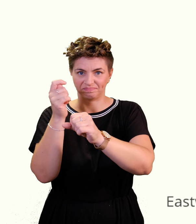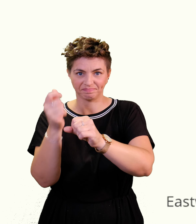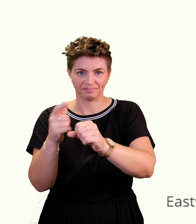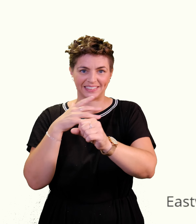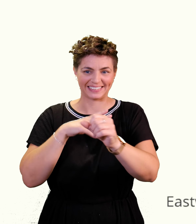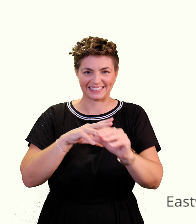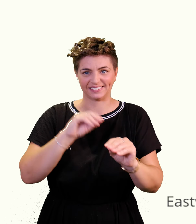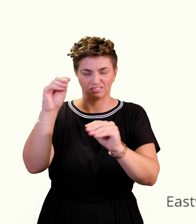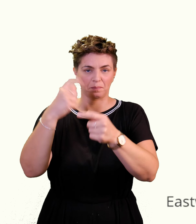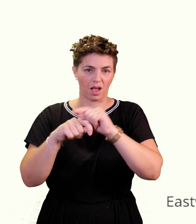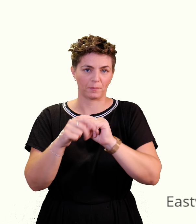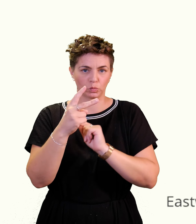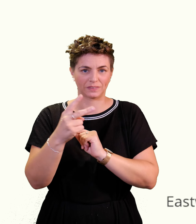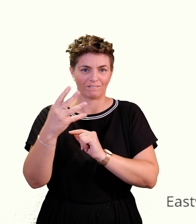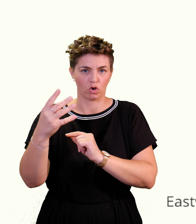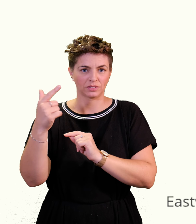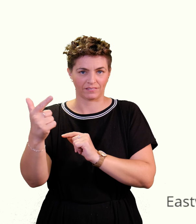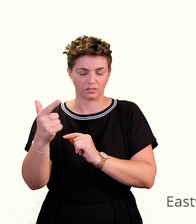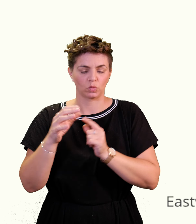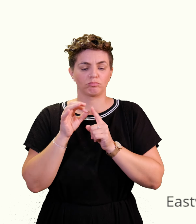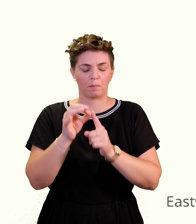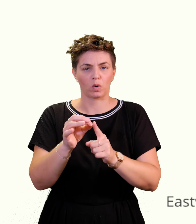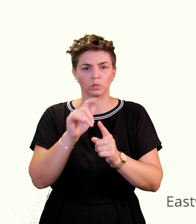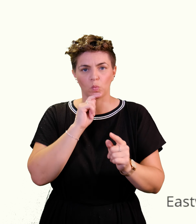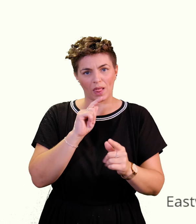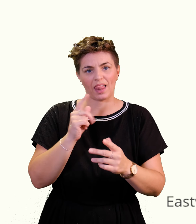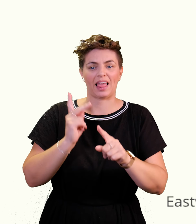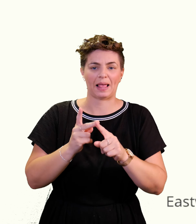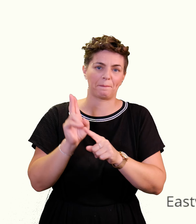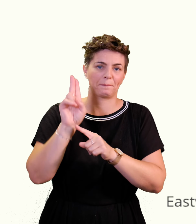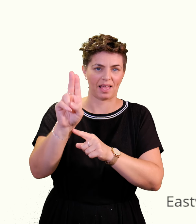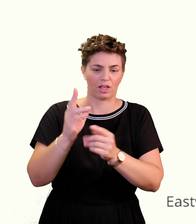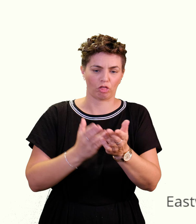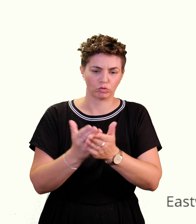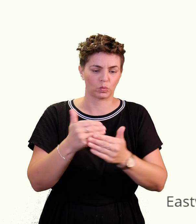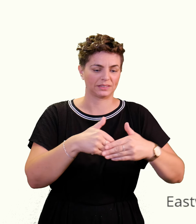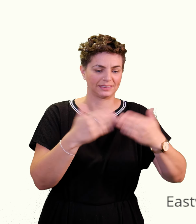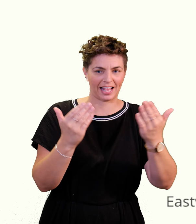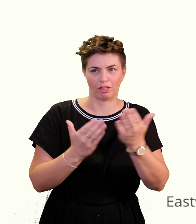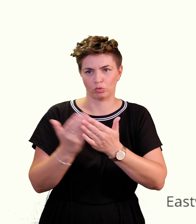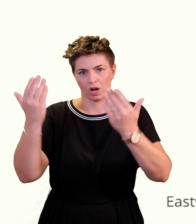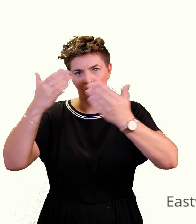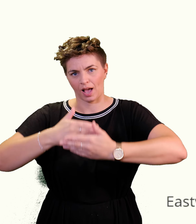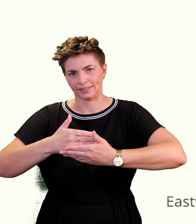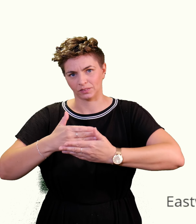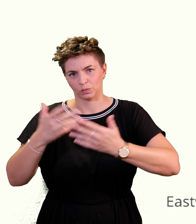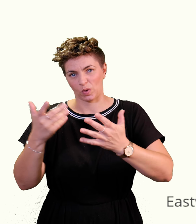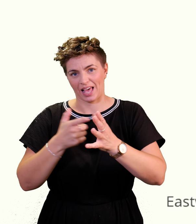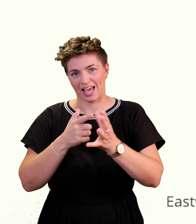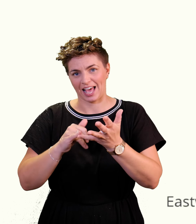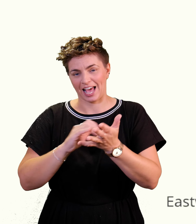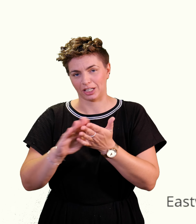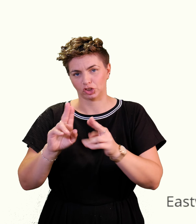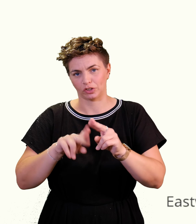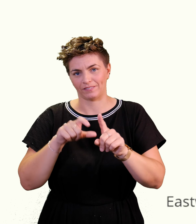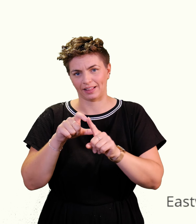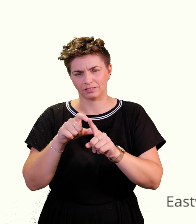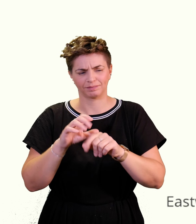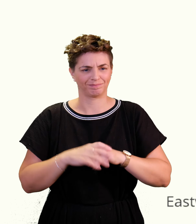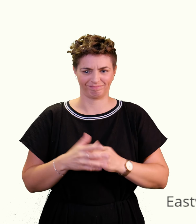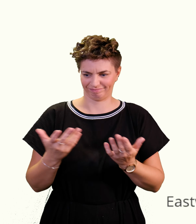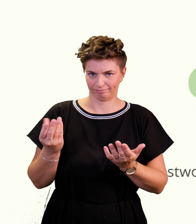side towards Ashfield. So the proposal will be to reinstate the whole time cover at Ashfield fire station. How